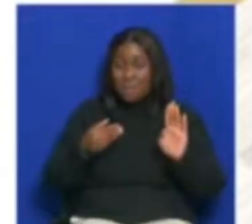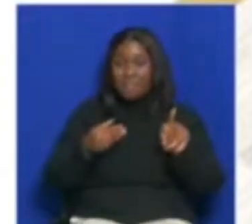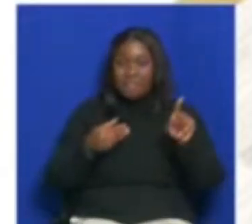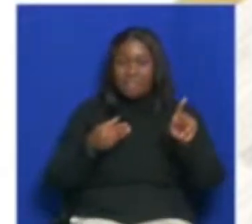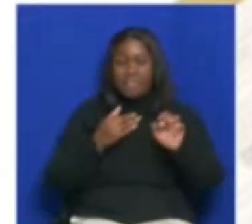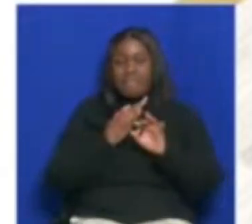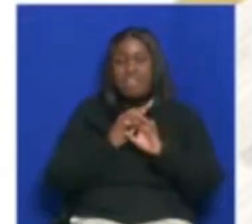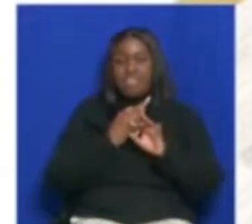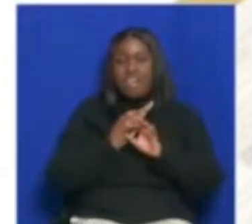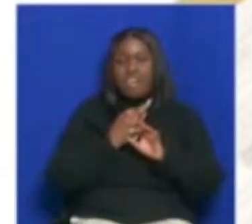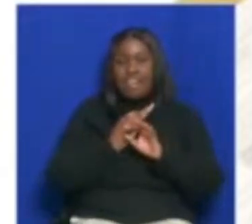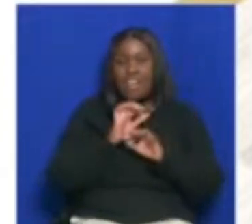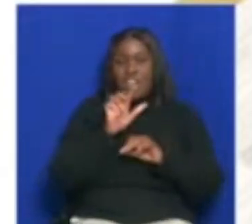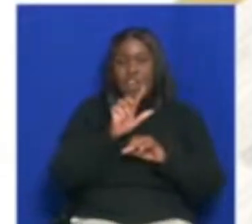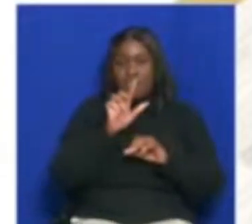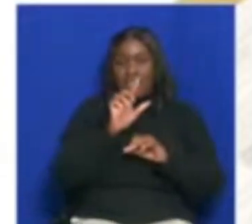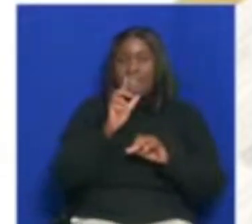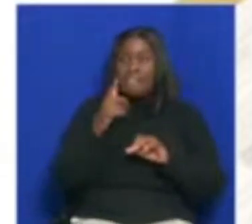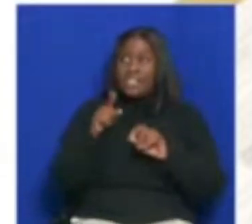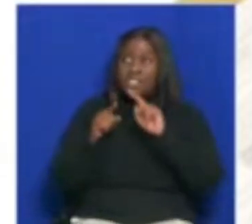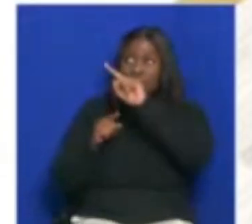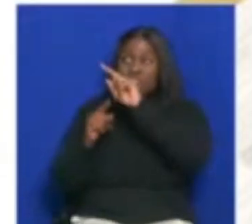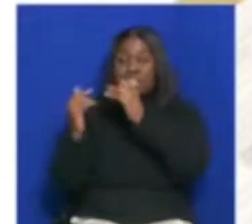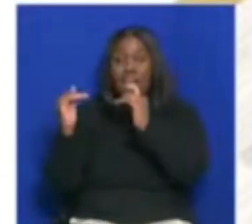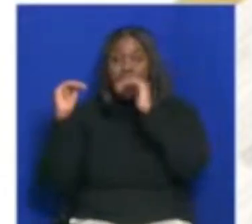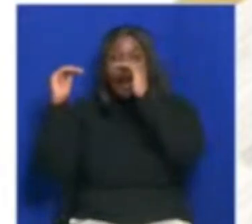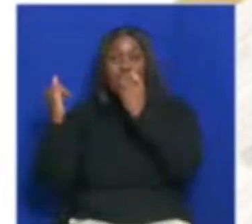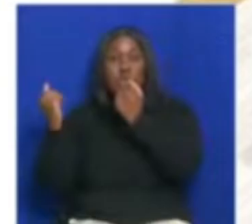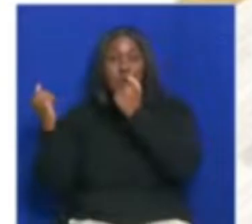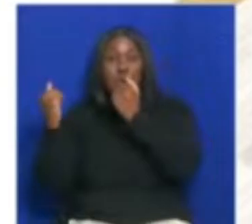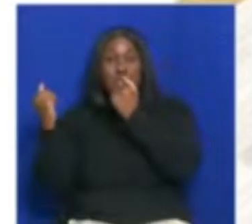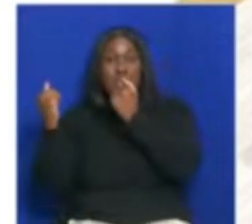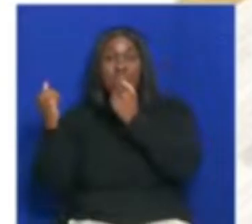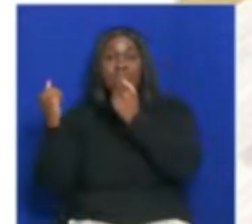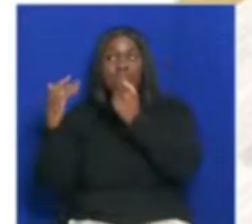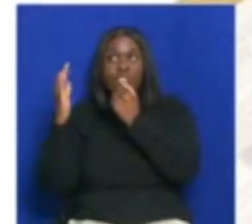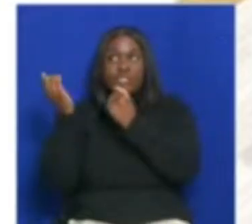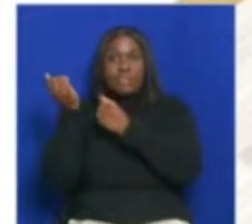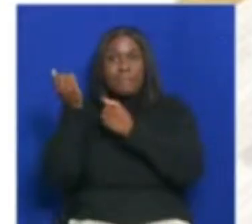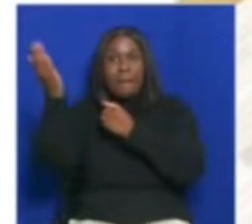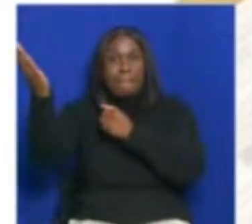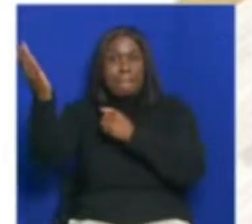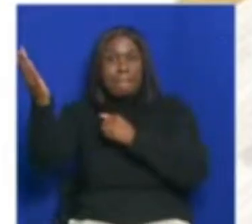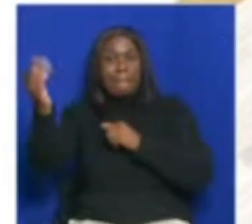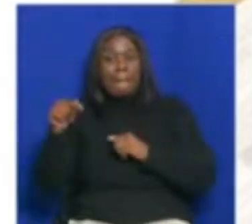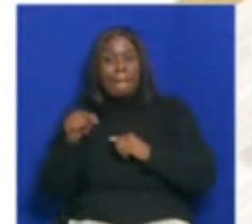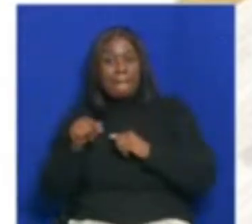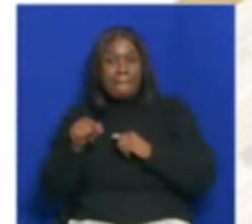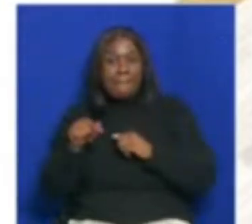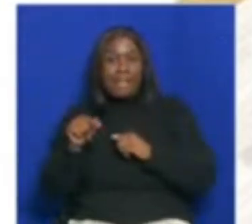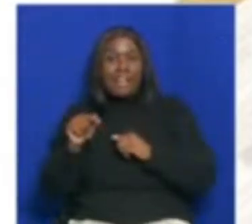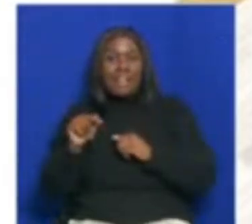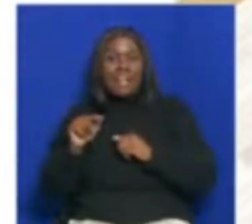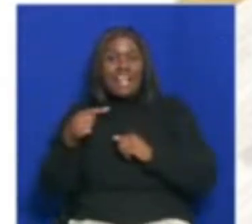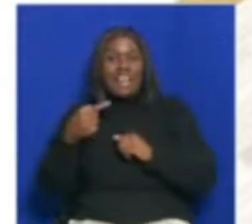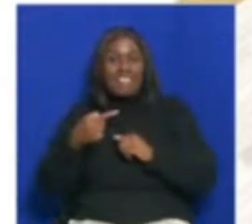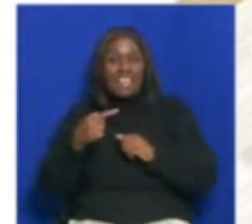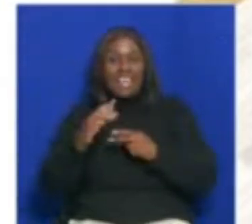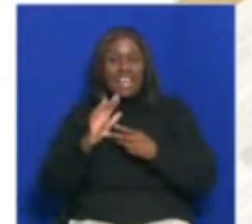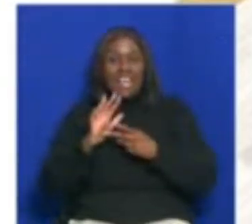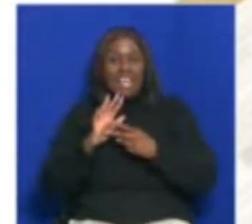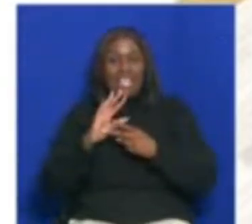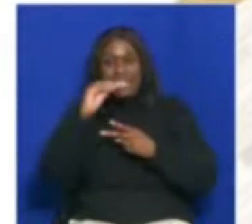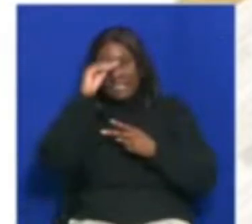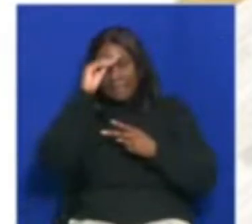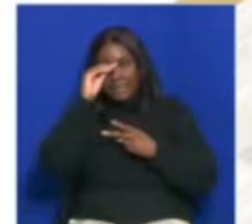High Court, inter alia, to interdict Lieutenant Colonel Dina Govender and the SEPs from killing Bevan